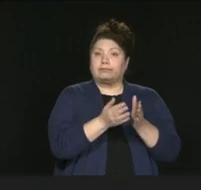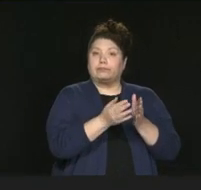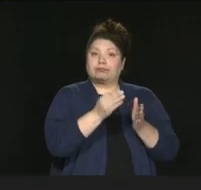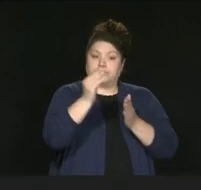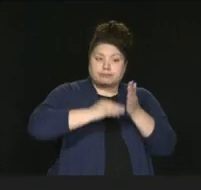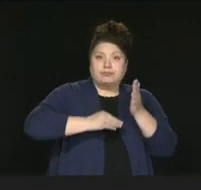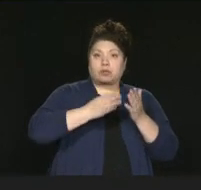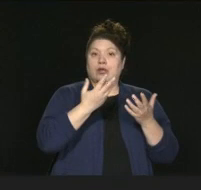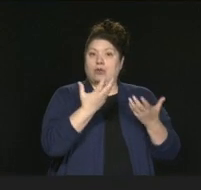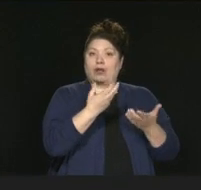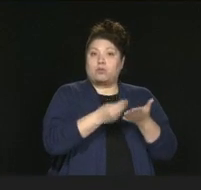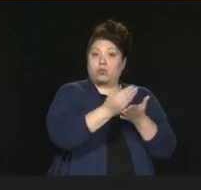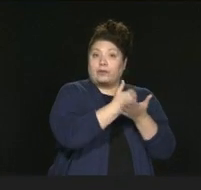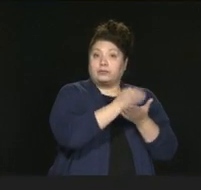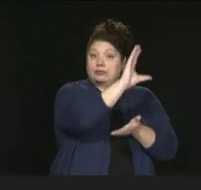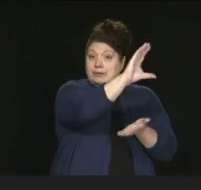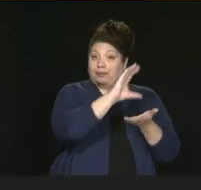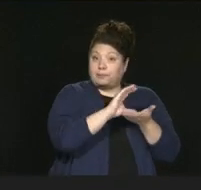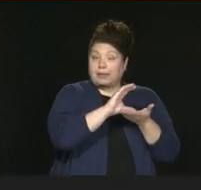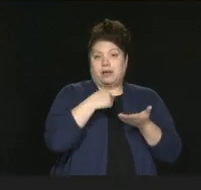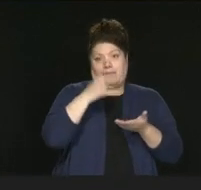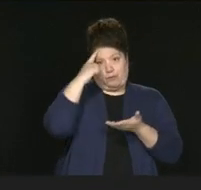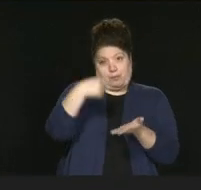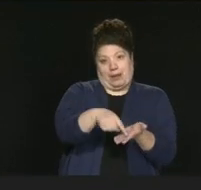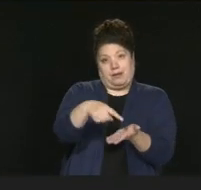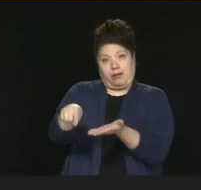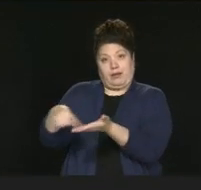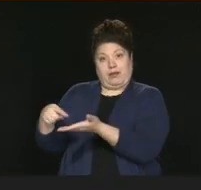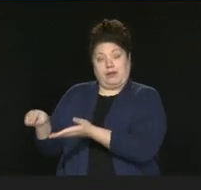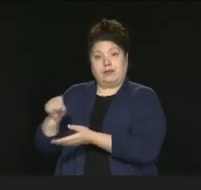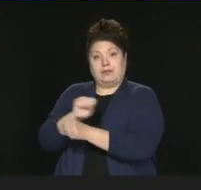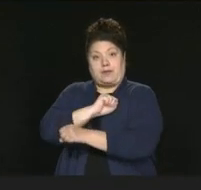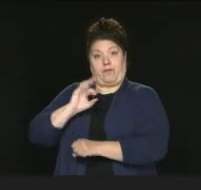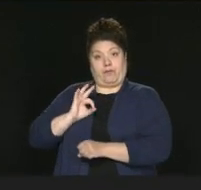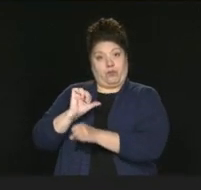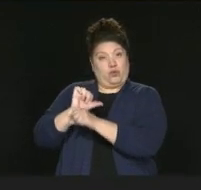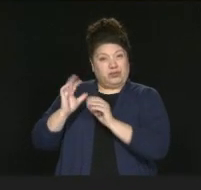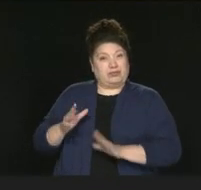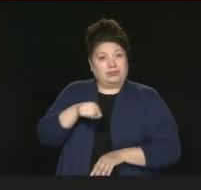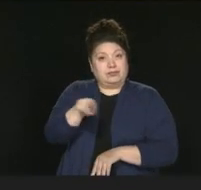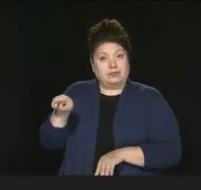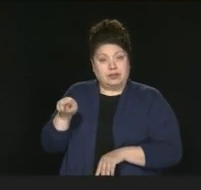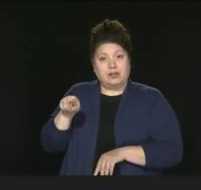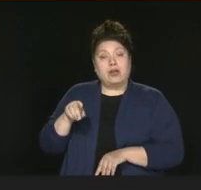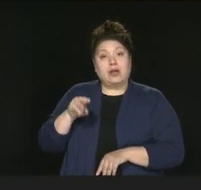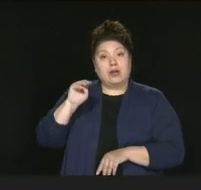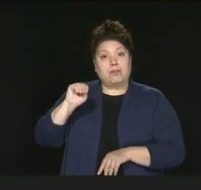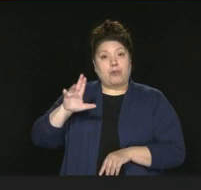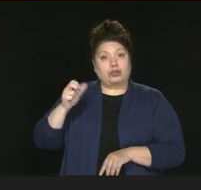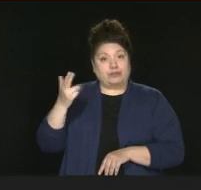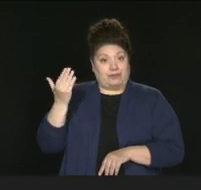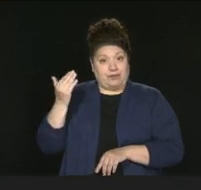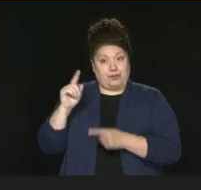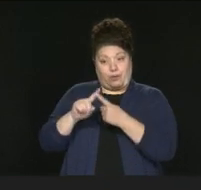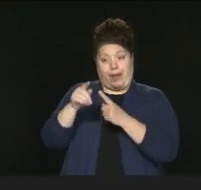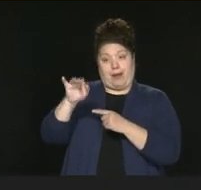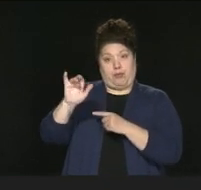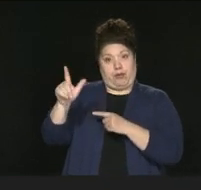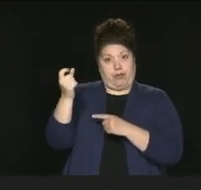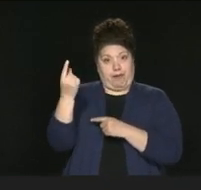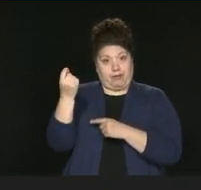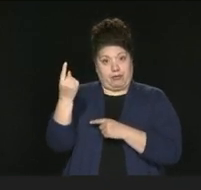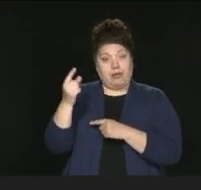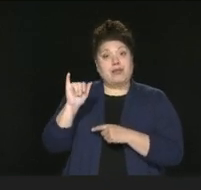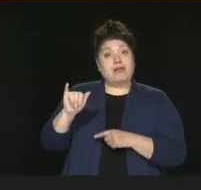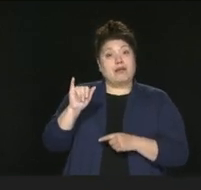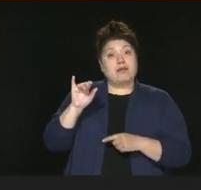from retroactively from March 15th to April 11th. We expect about 90% of those applications to have already